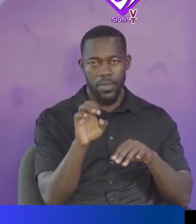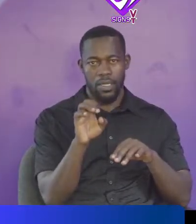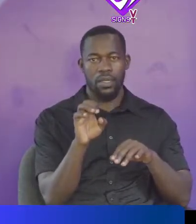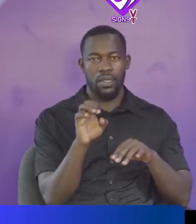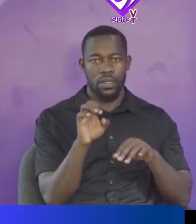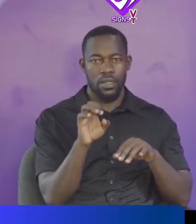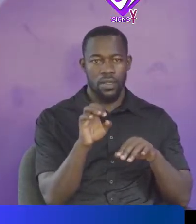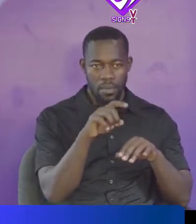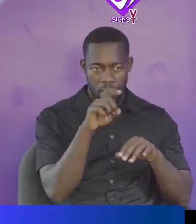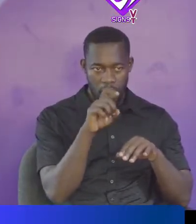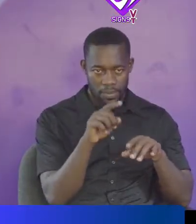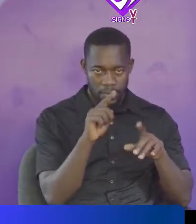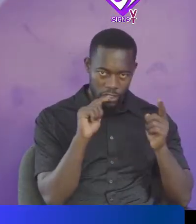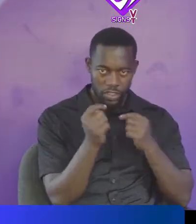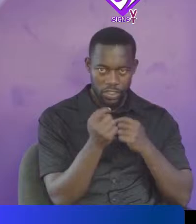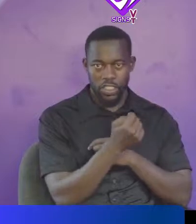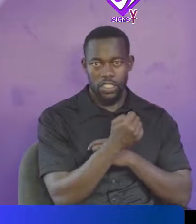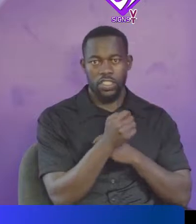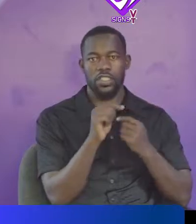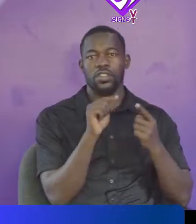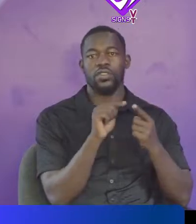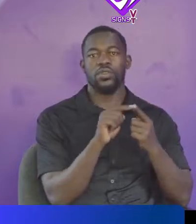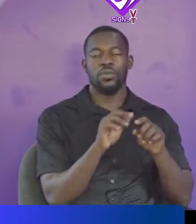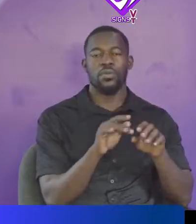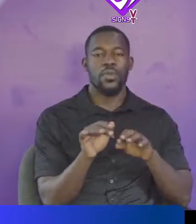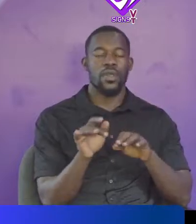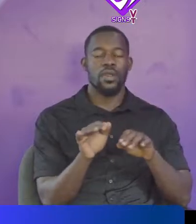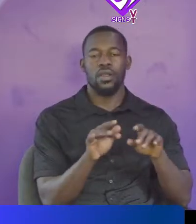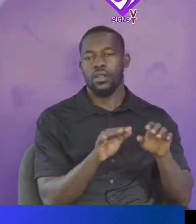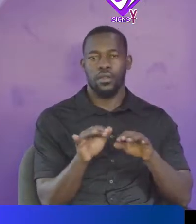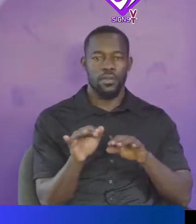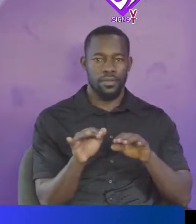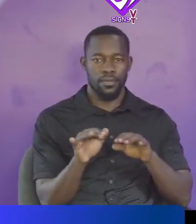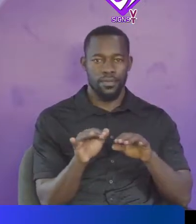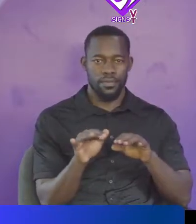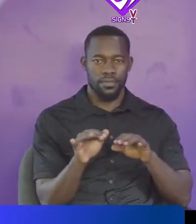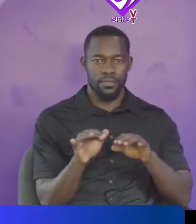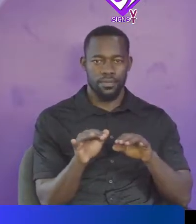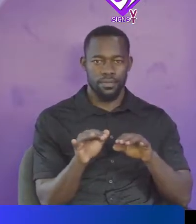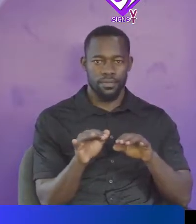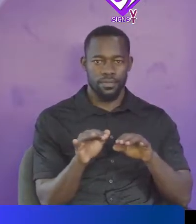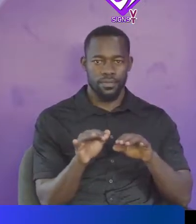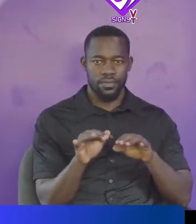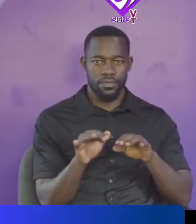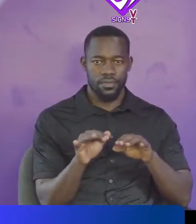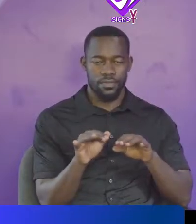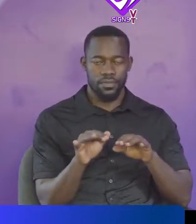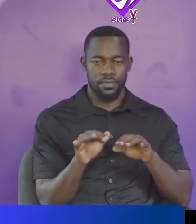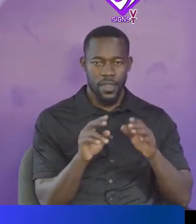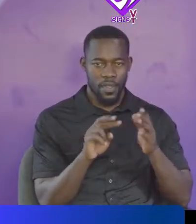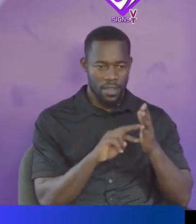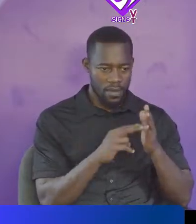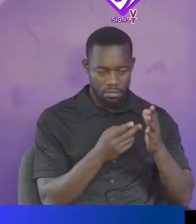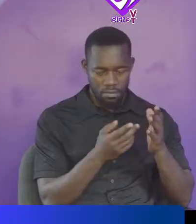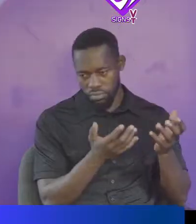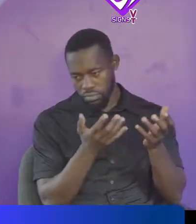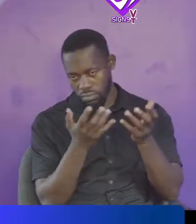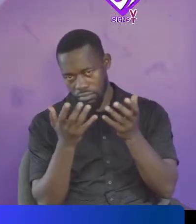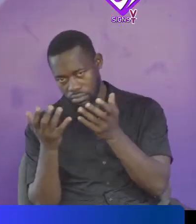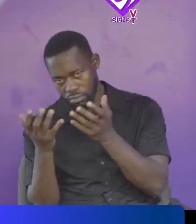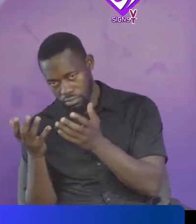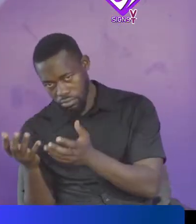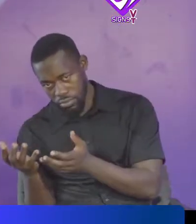transcribed in Braille? Then now that qualifies it. I collect it immediately to the archives.